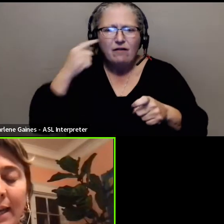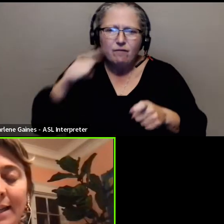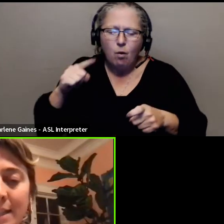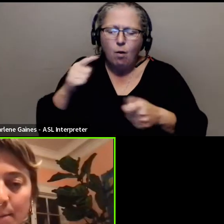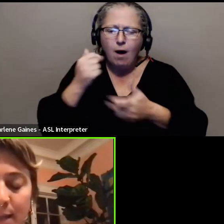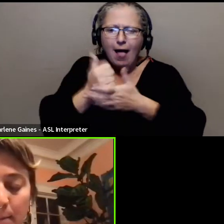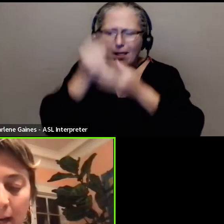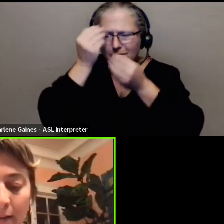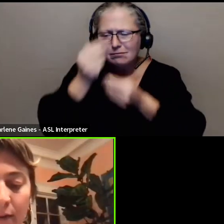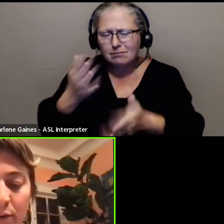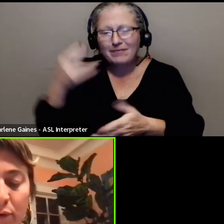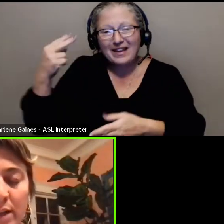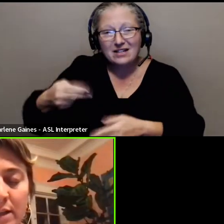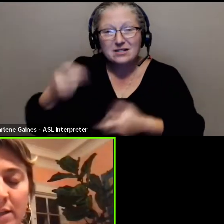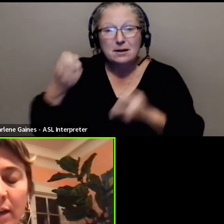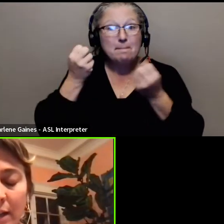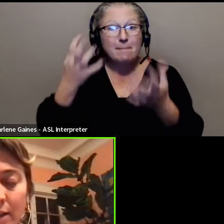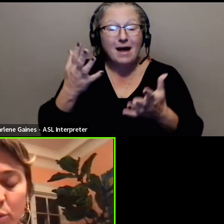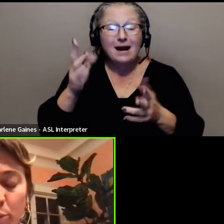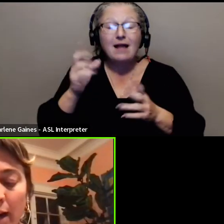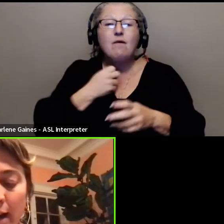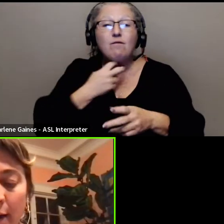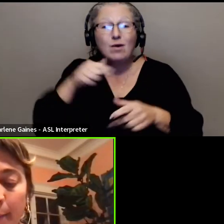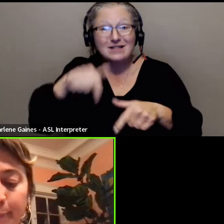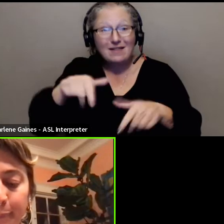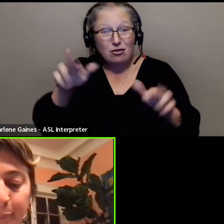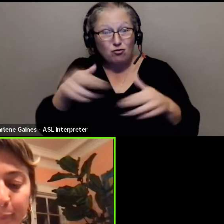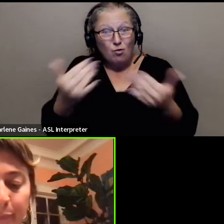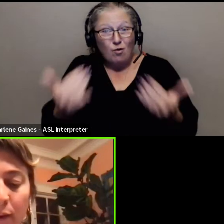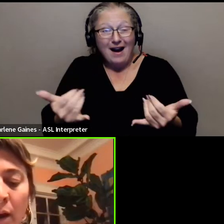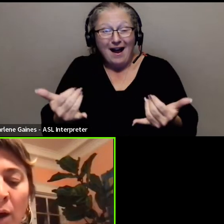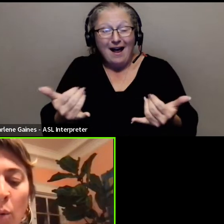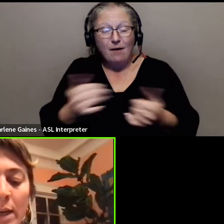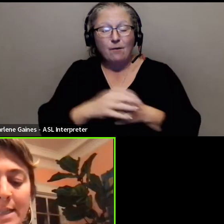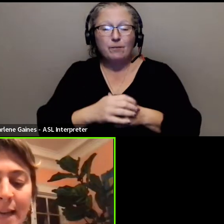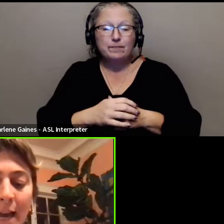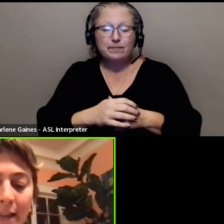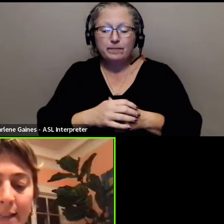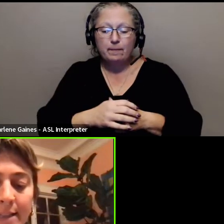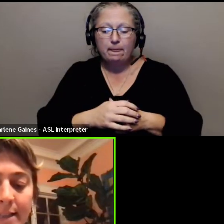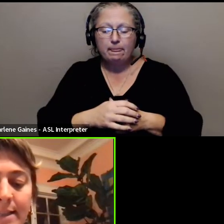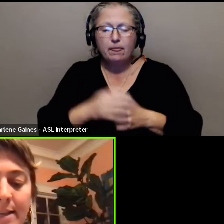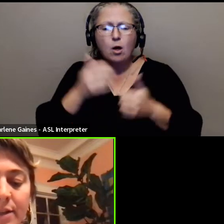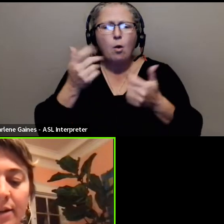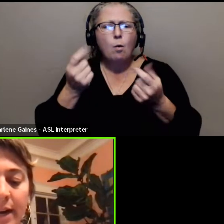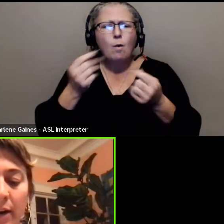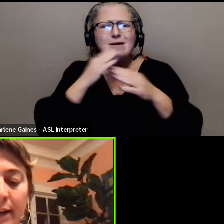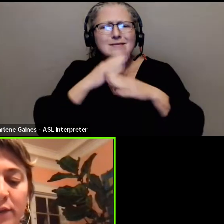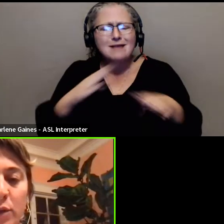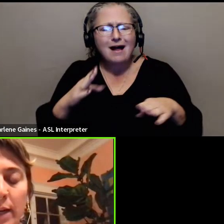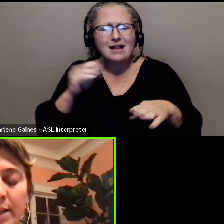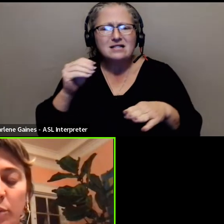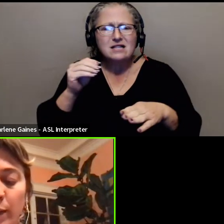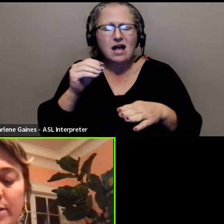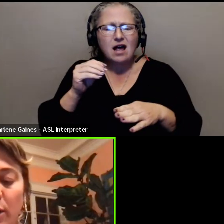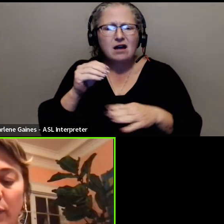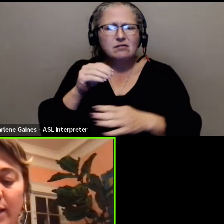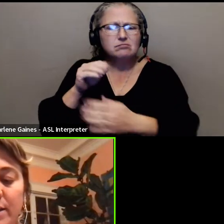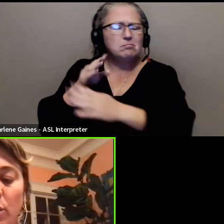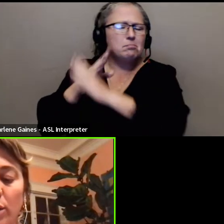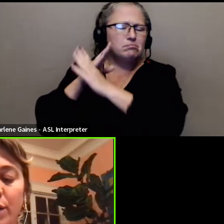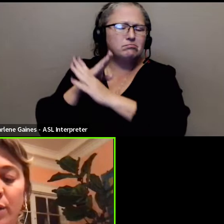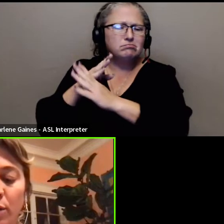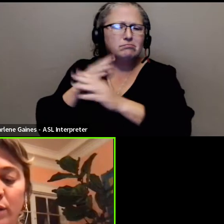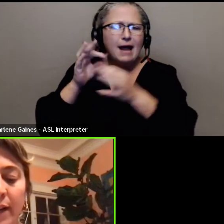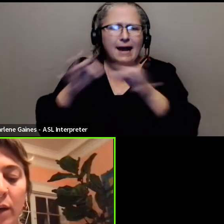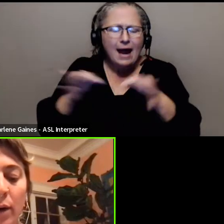history? It seems that many of those voices are in this room right now. What silenced and censored narratives do we need to resurface